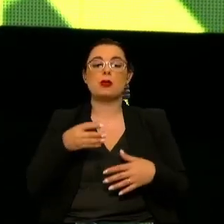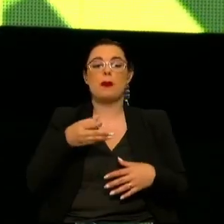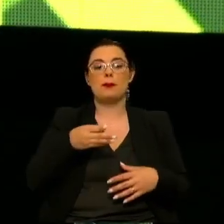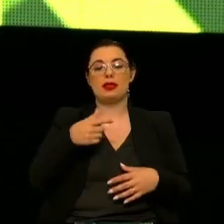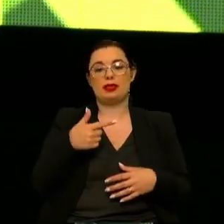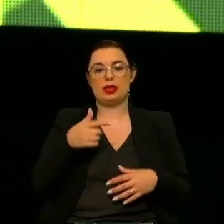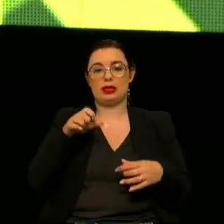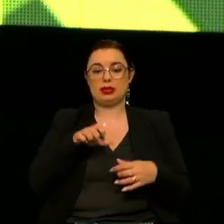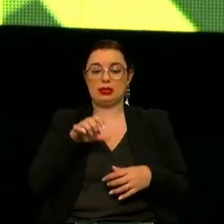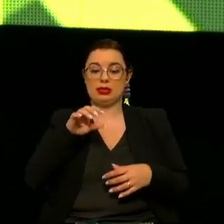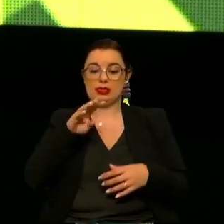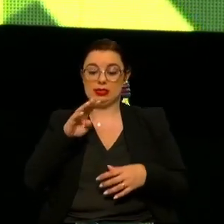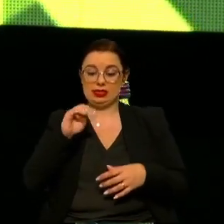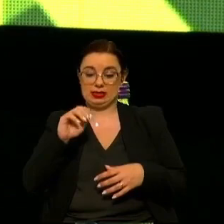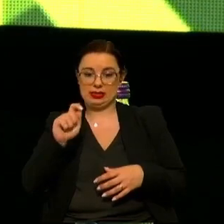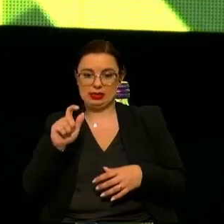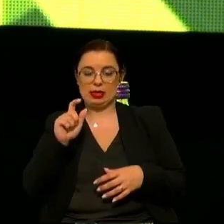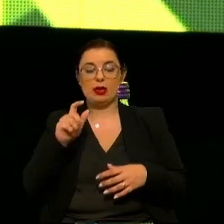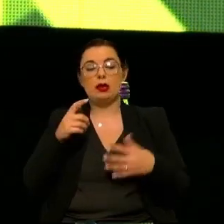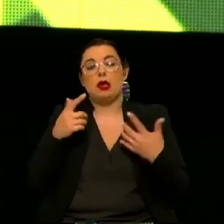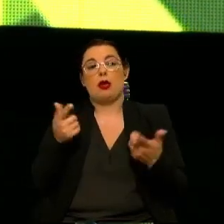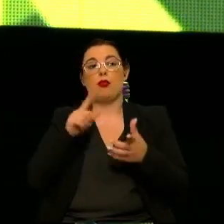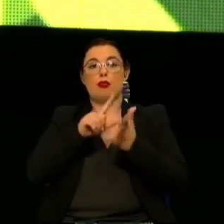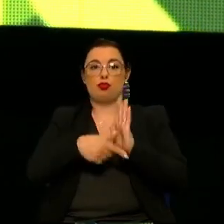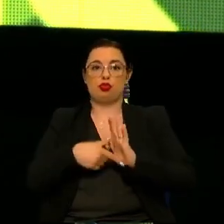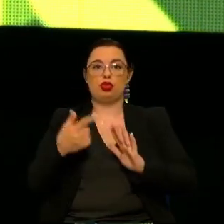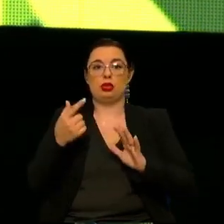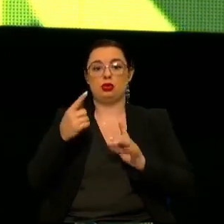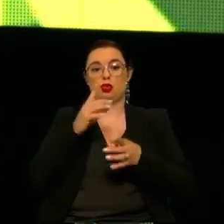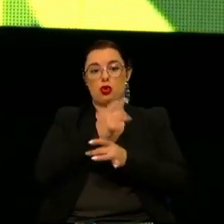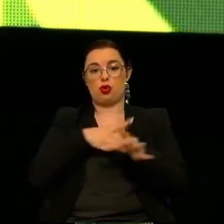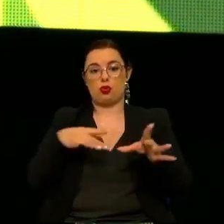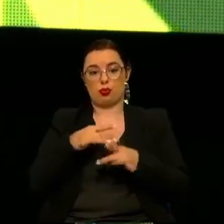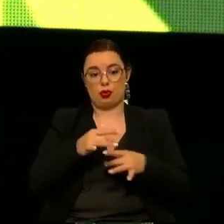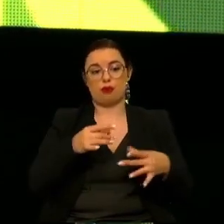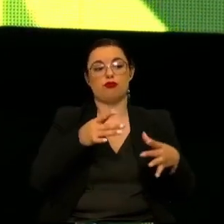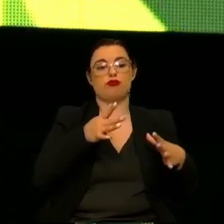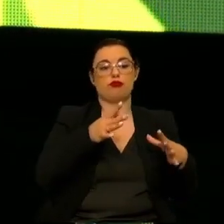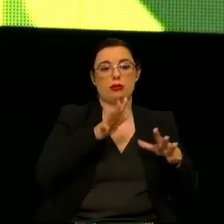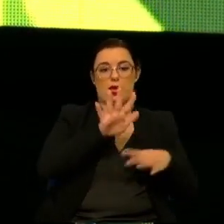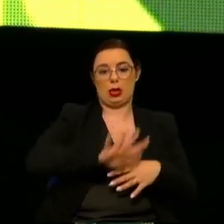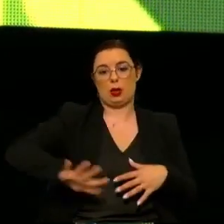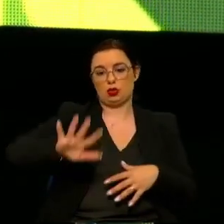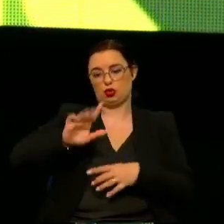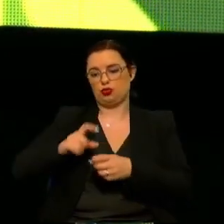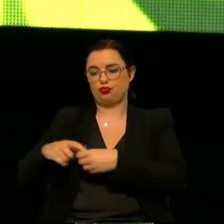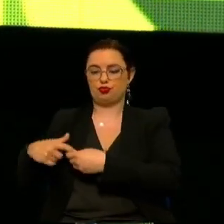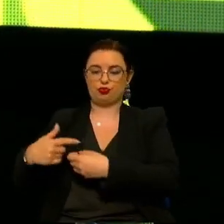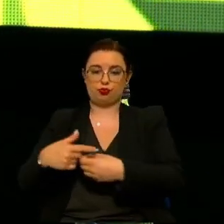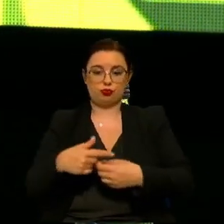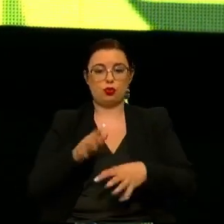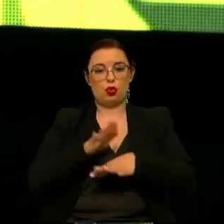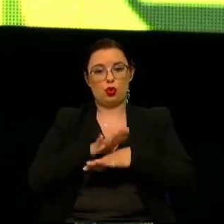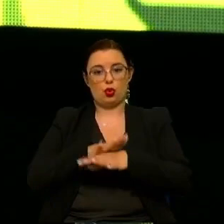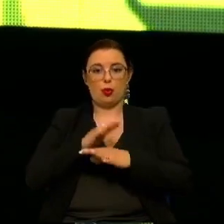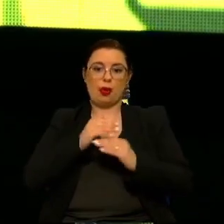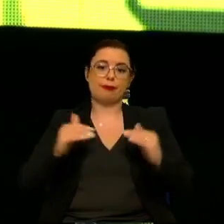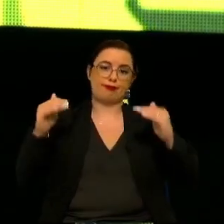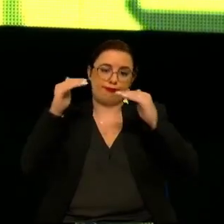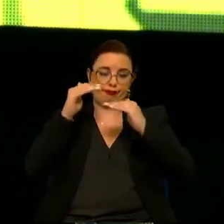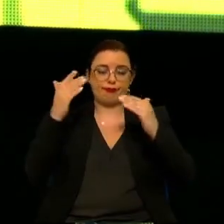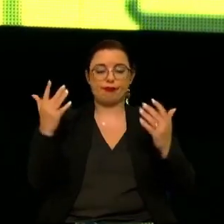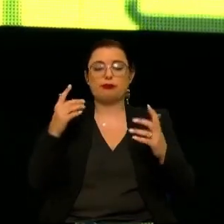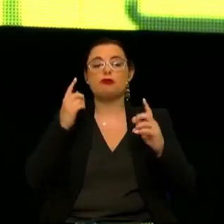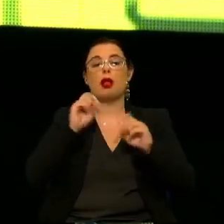secure networks at the national level. QPTCI is an European project and its member states